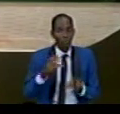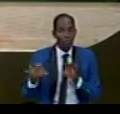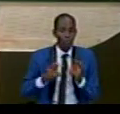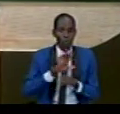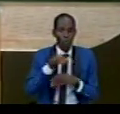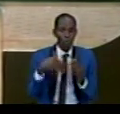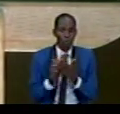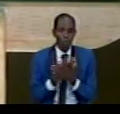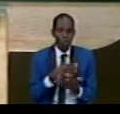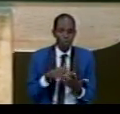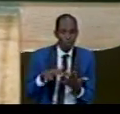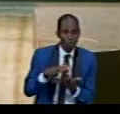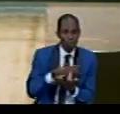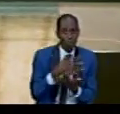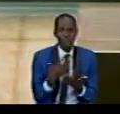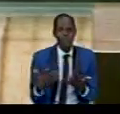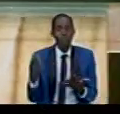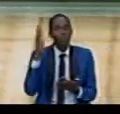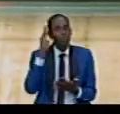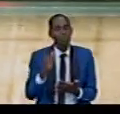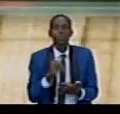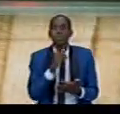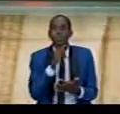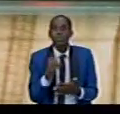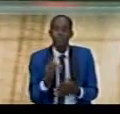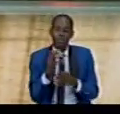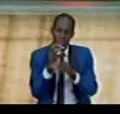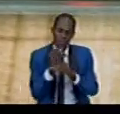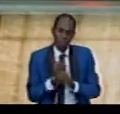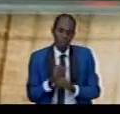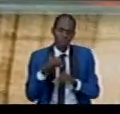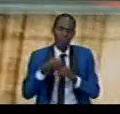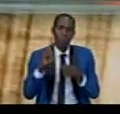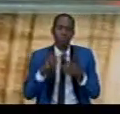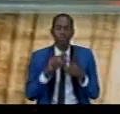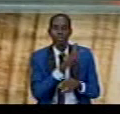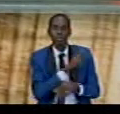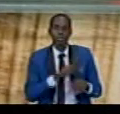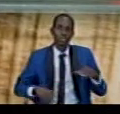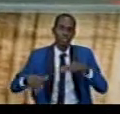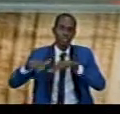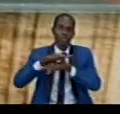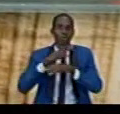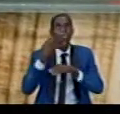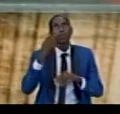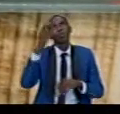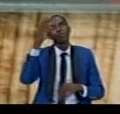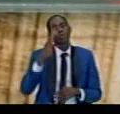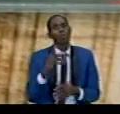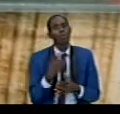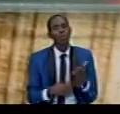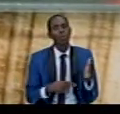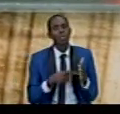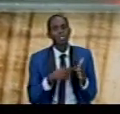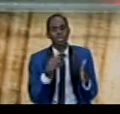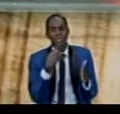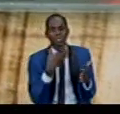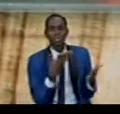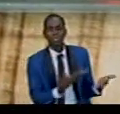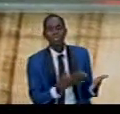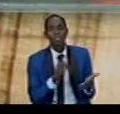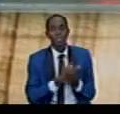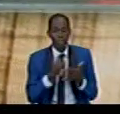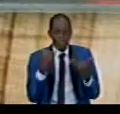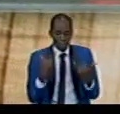things shall not inherit the kingdom of God. What is saying is, now we're justified by